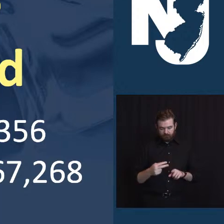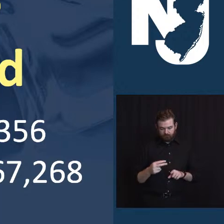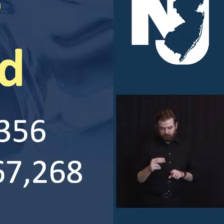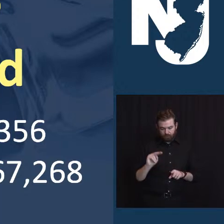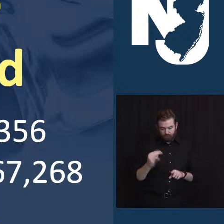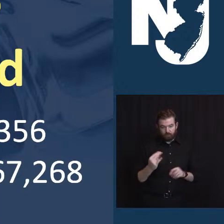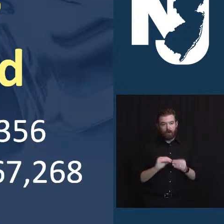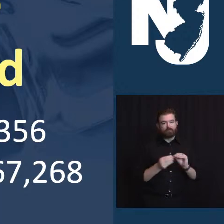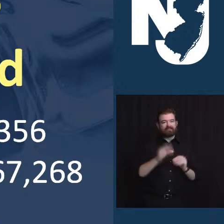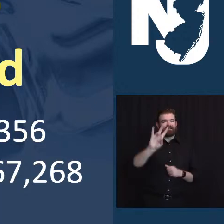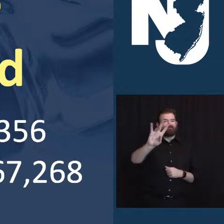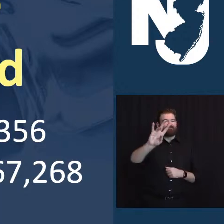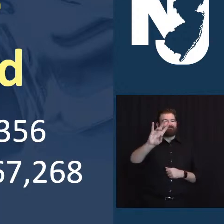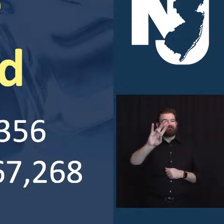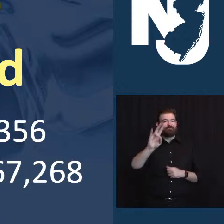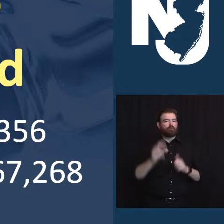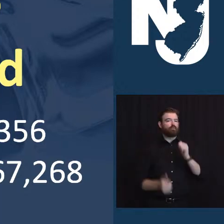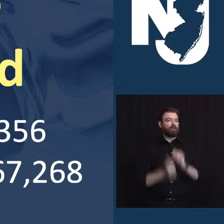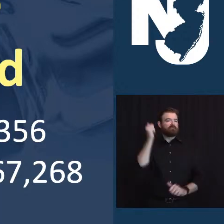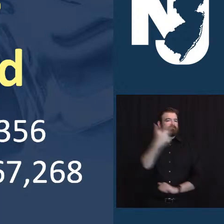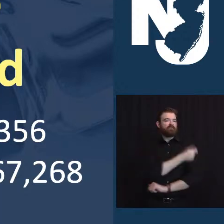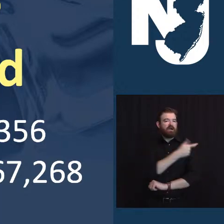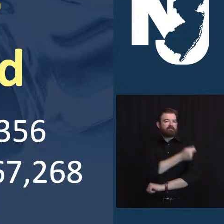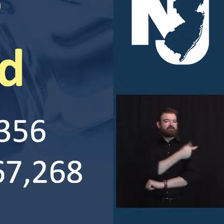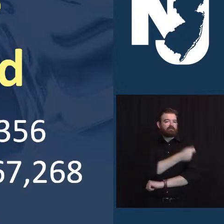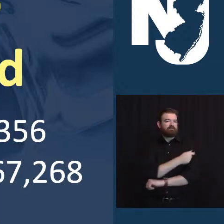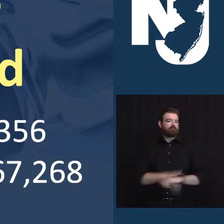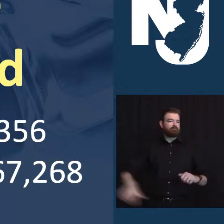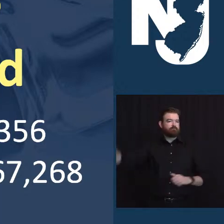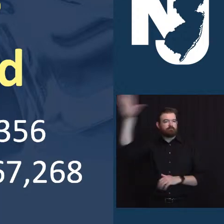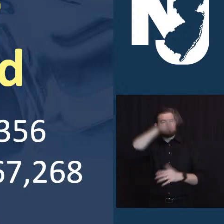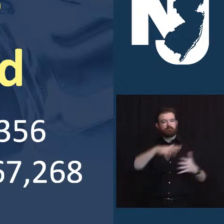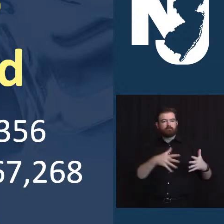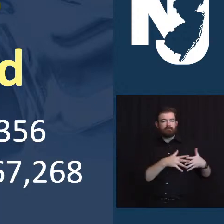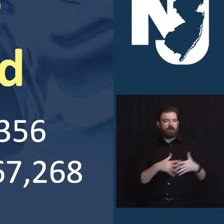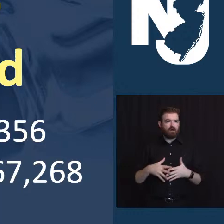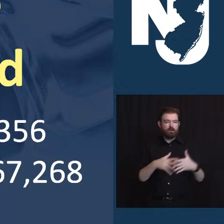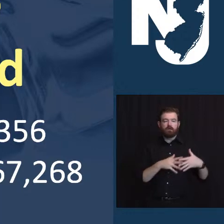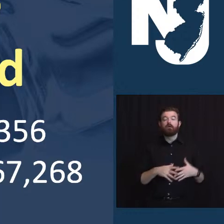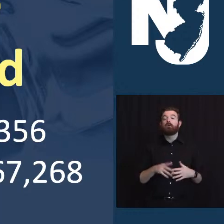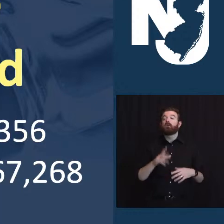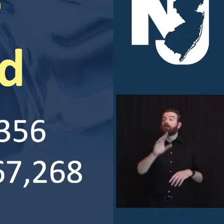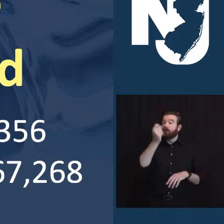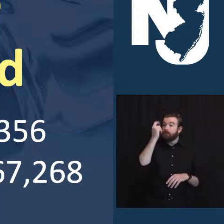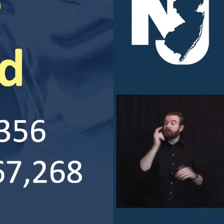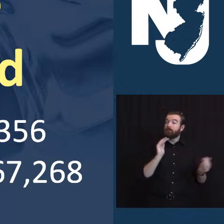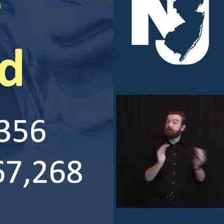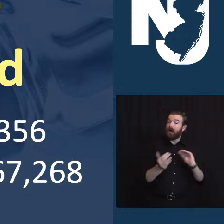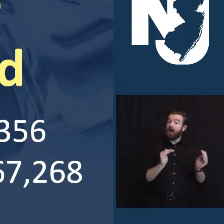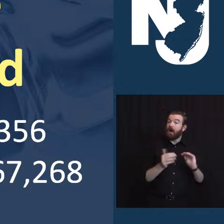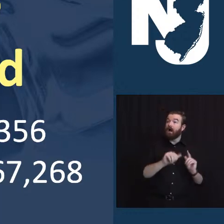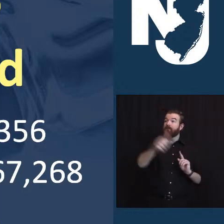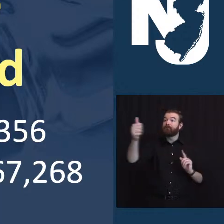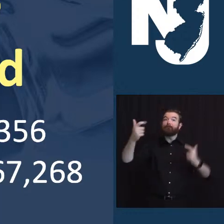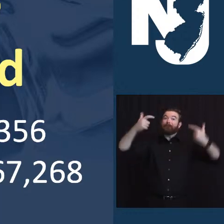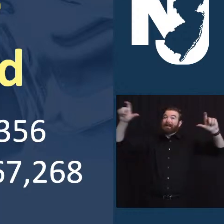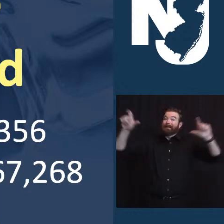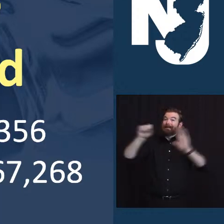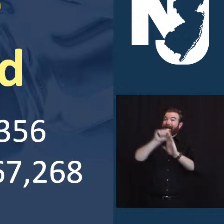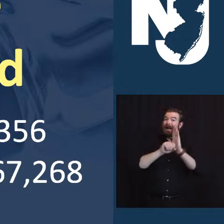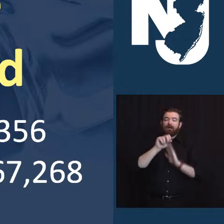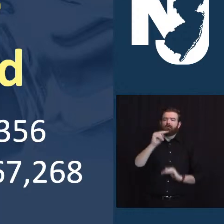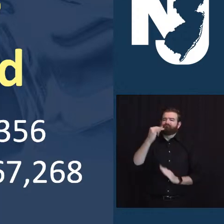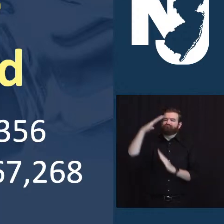big American states. Now, just to reaffirm a few points for those who are not yet vaccinated. We know there are